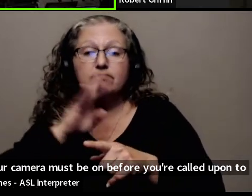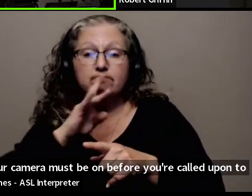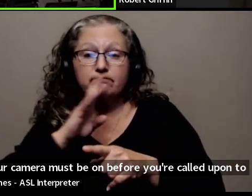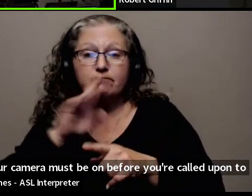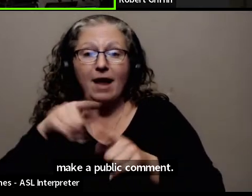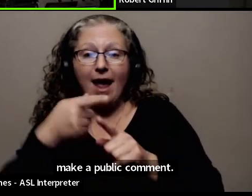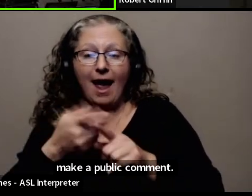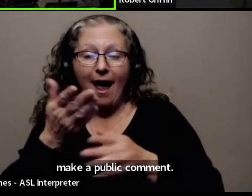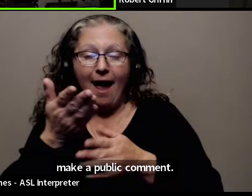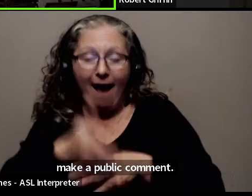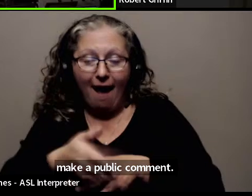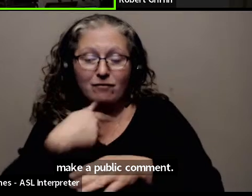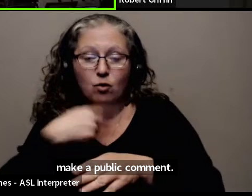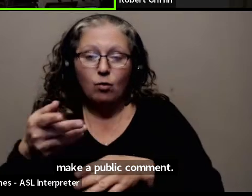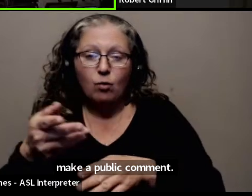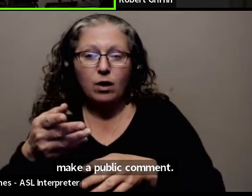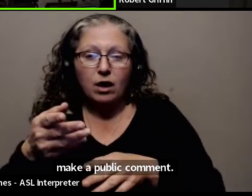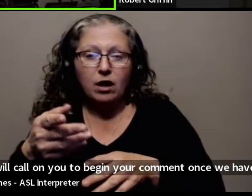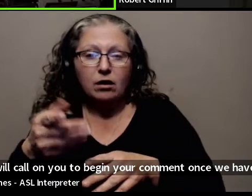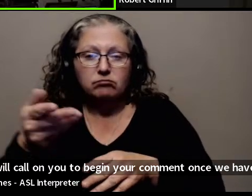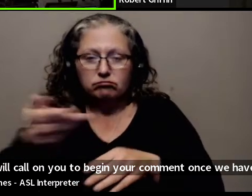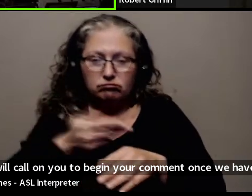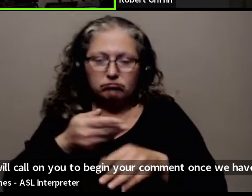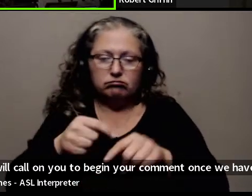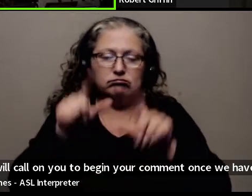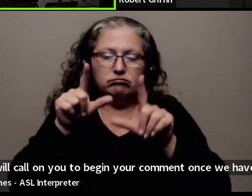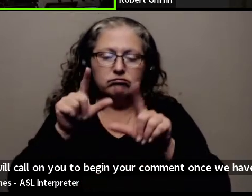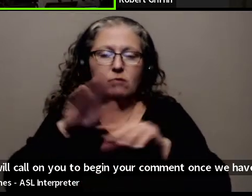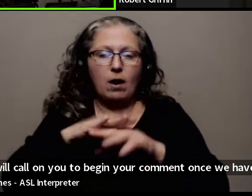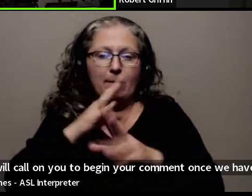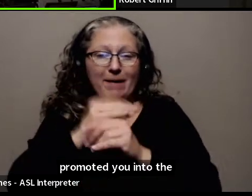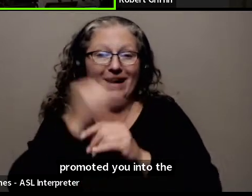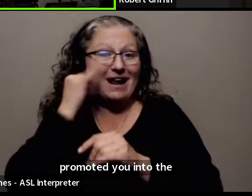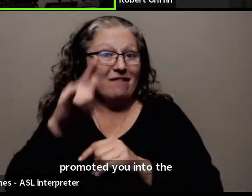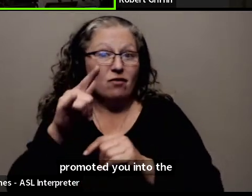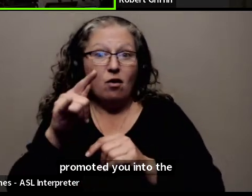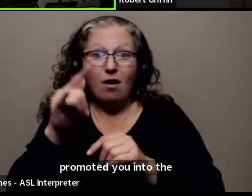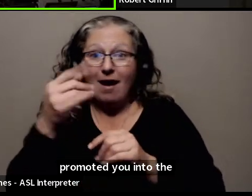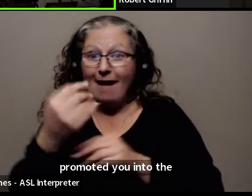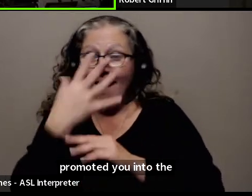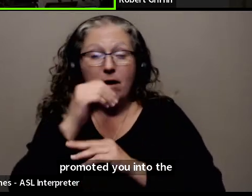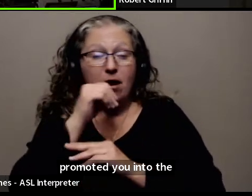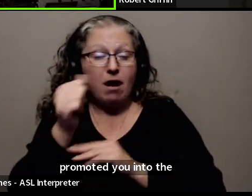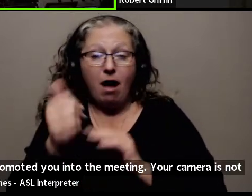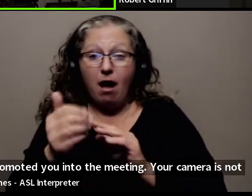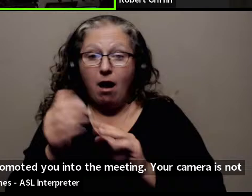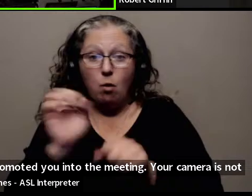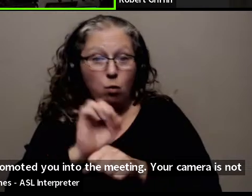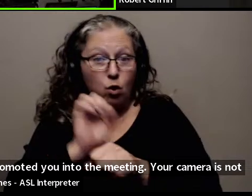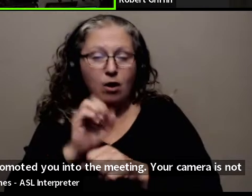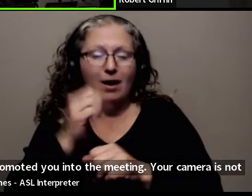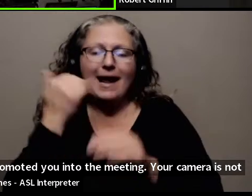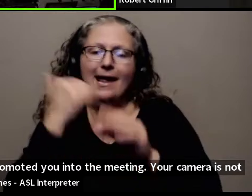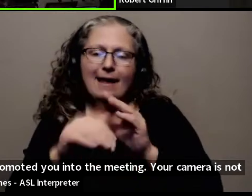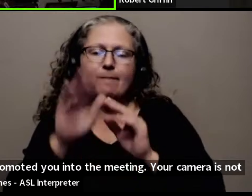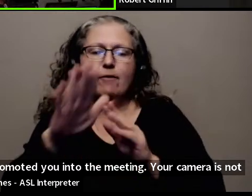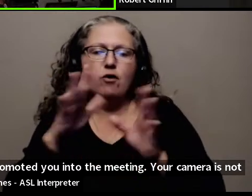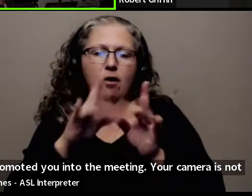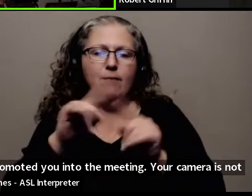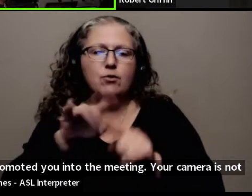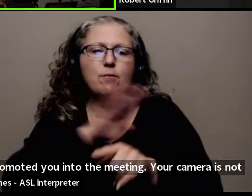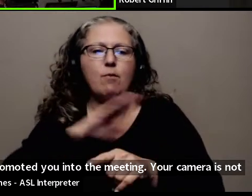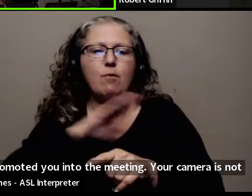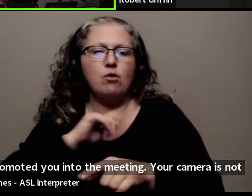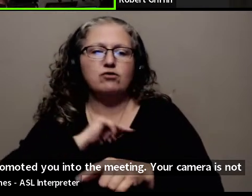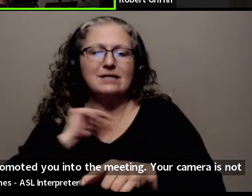you into the meeting. If your camera is not operational, please email your comments to the Board of Trustees